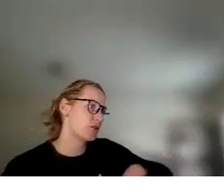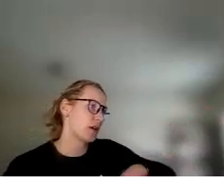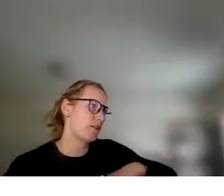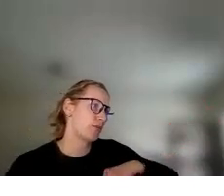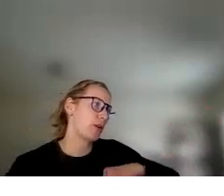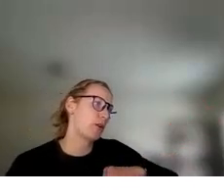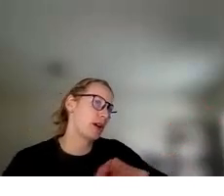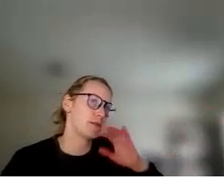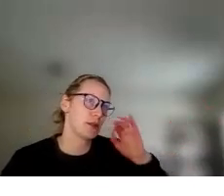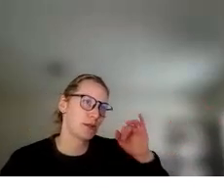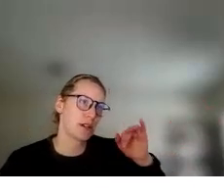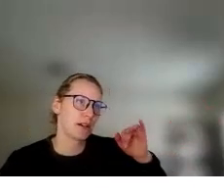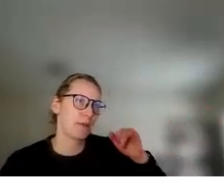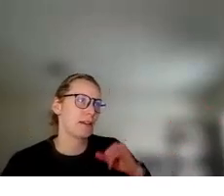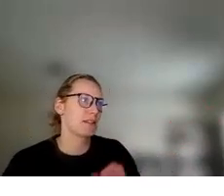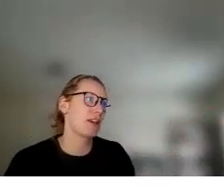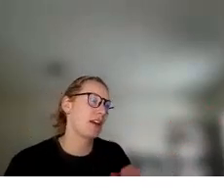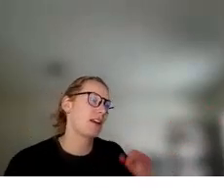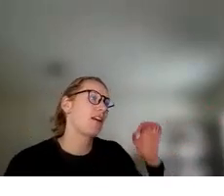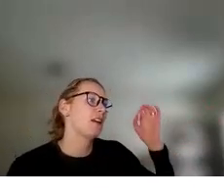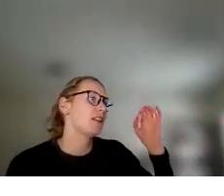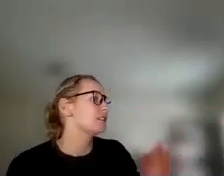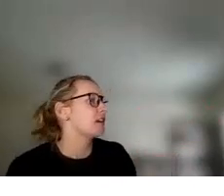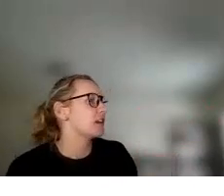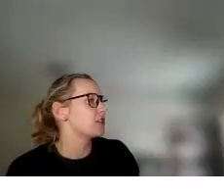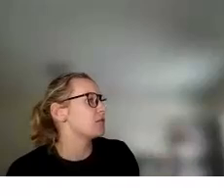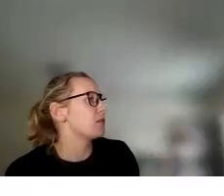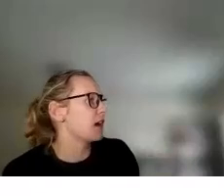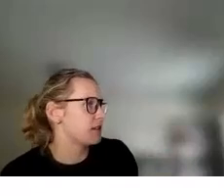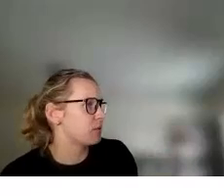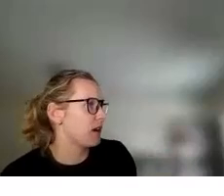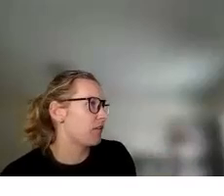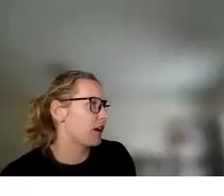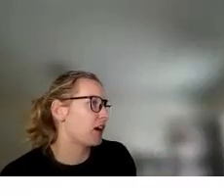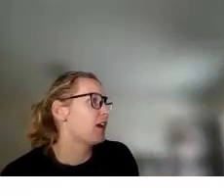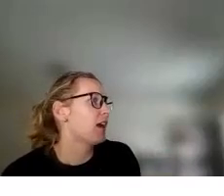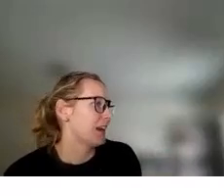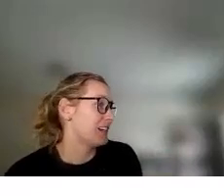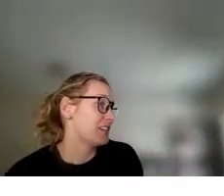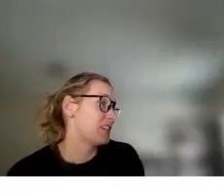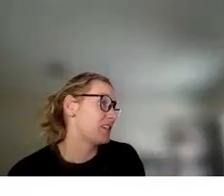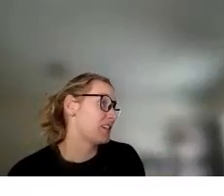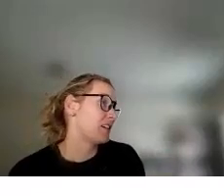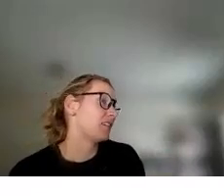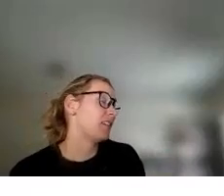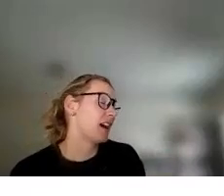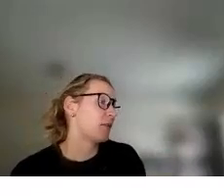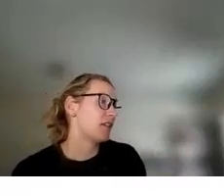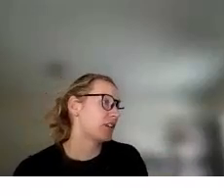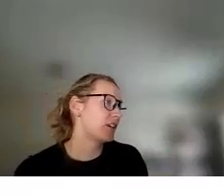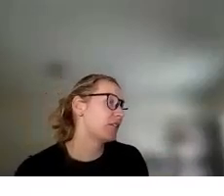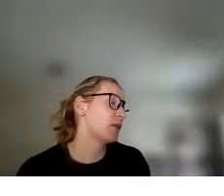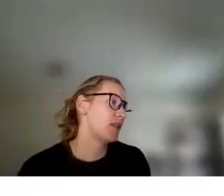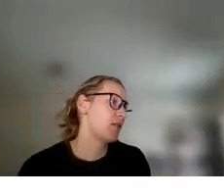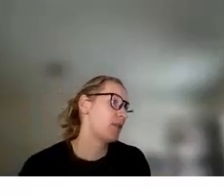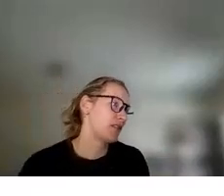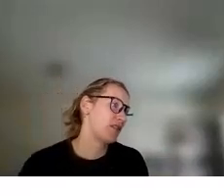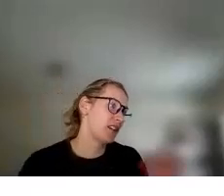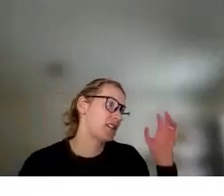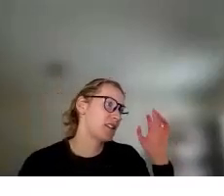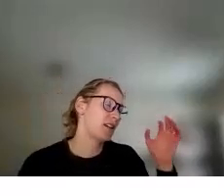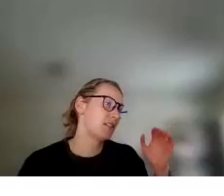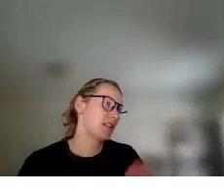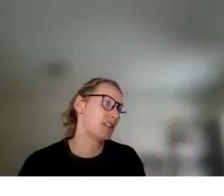two children's waiver programs that we're talking about today, the CHCBS waiver and the CLI waiver, with